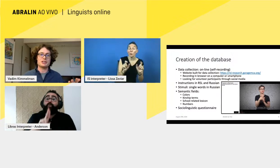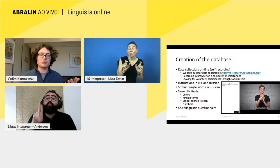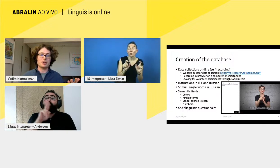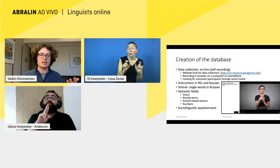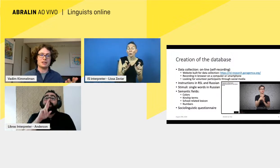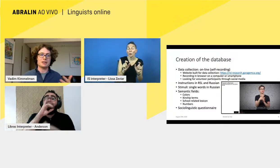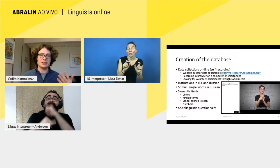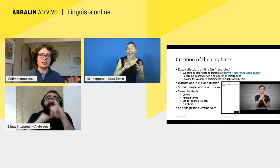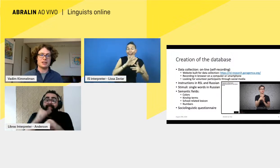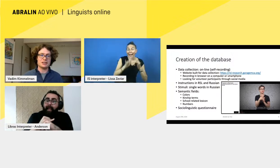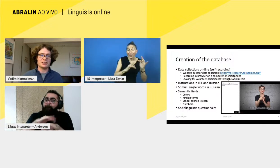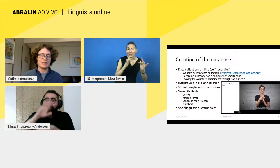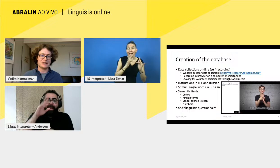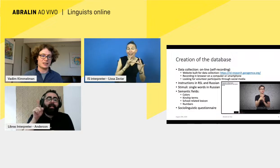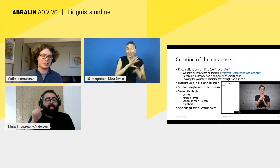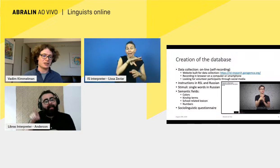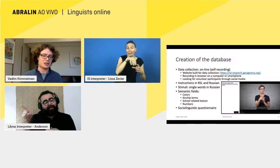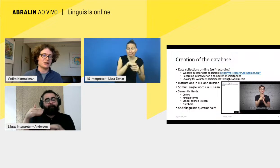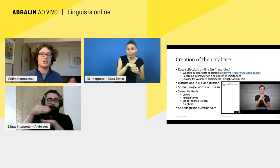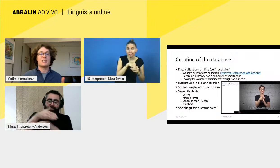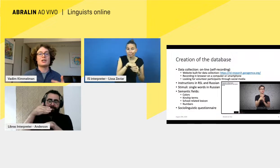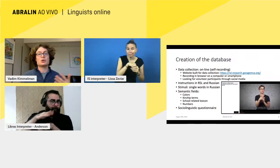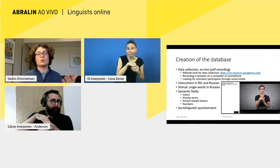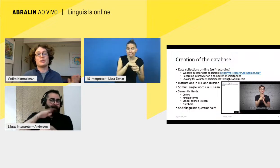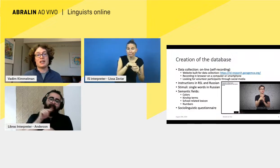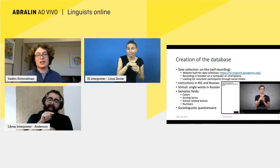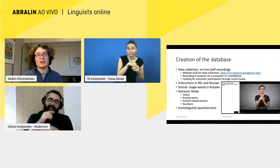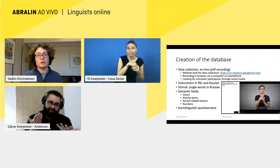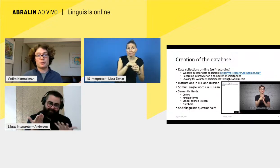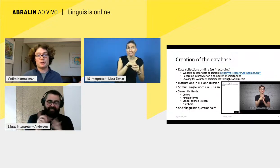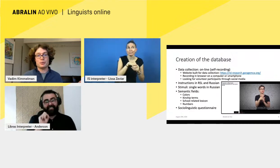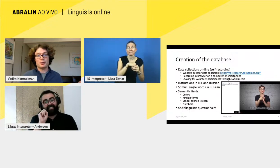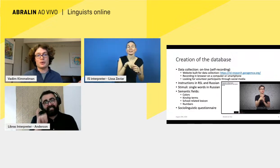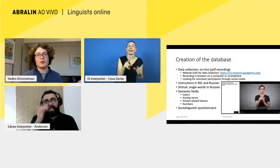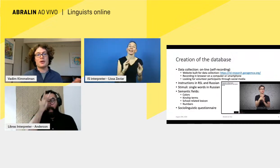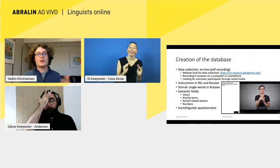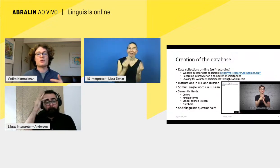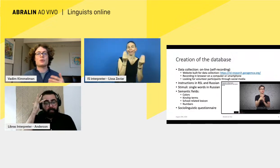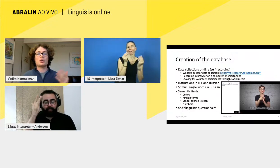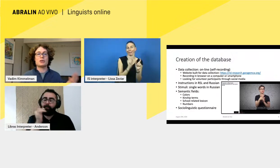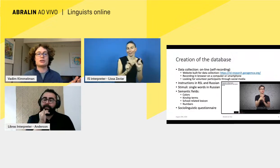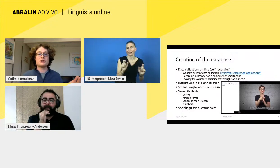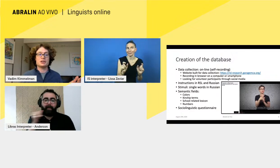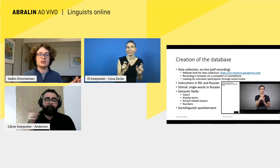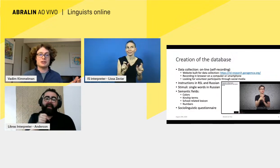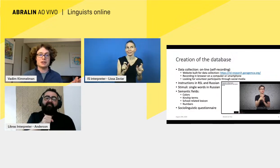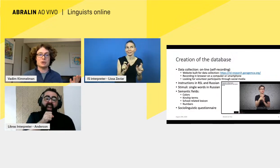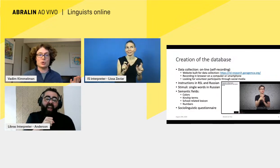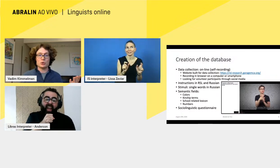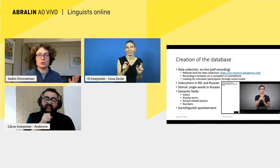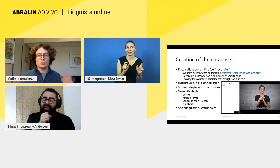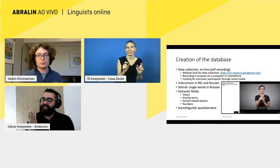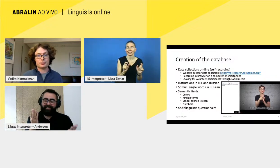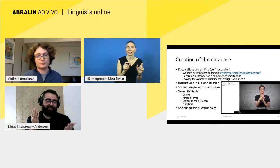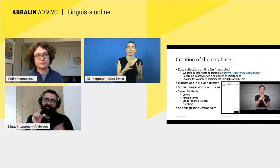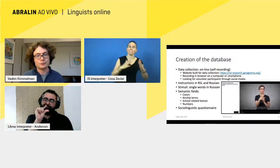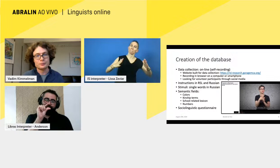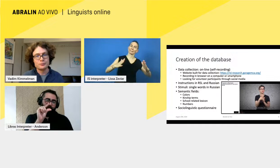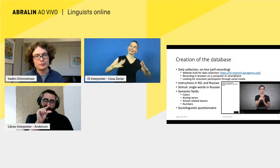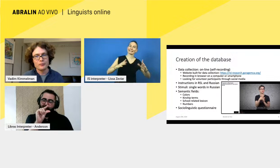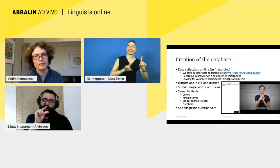who participated in this data collection, so younger people from larger cities